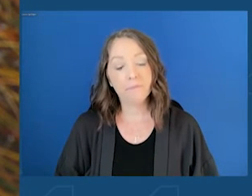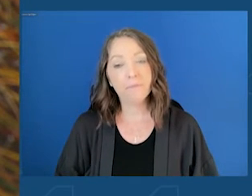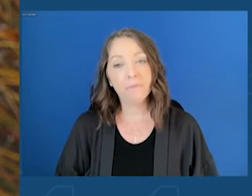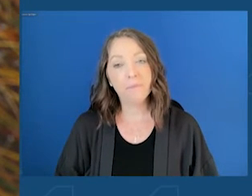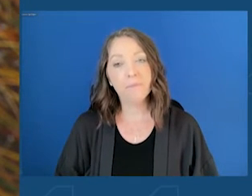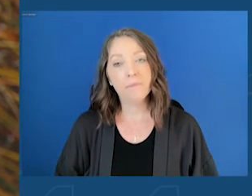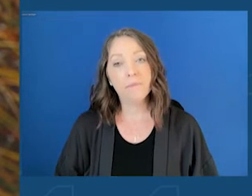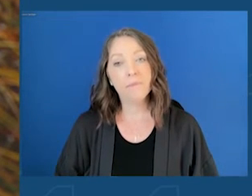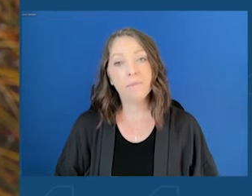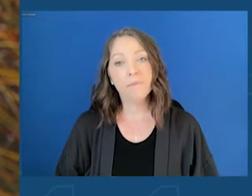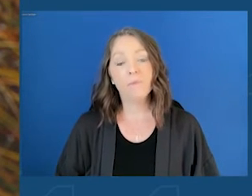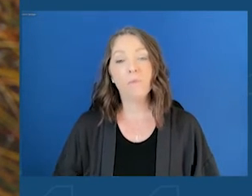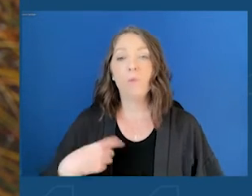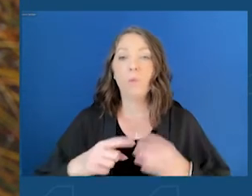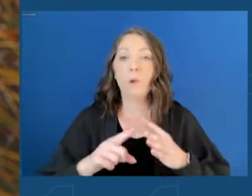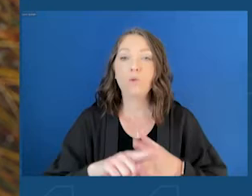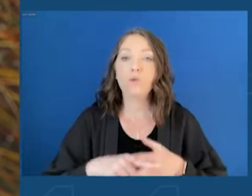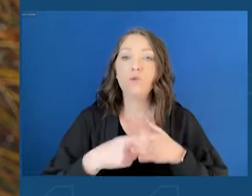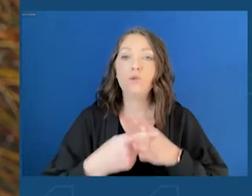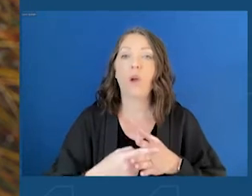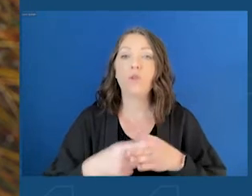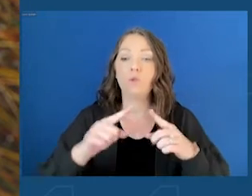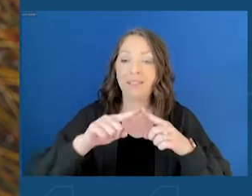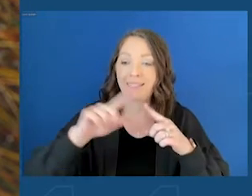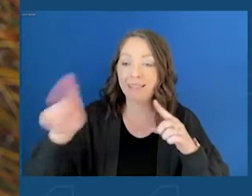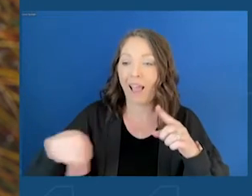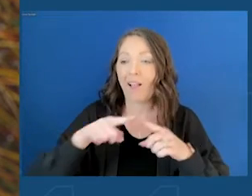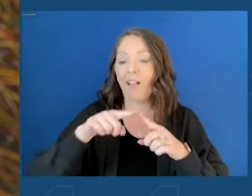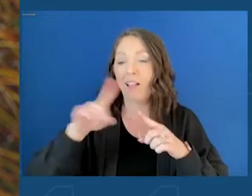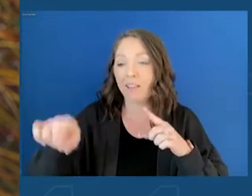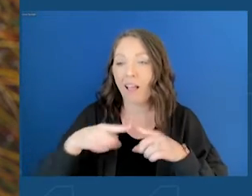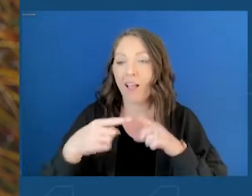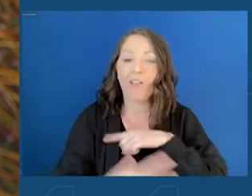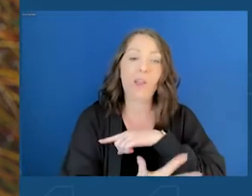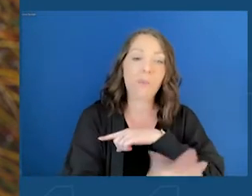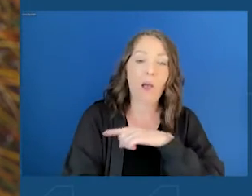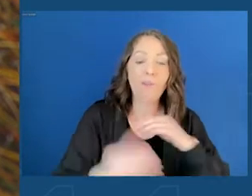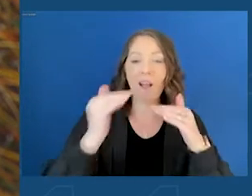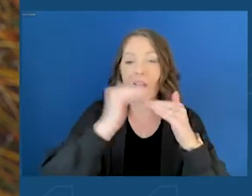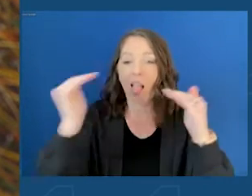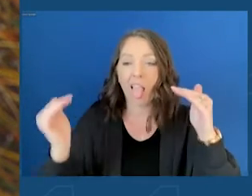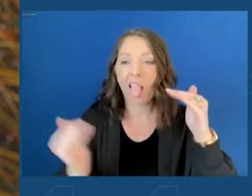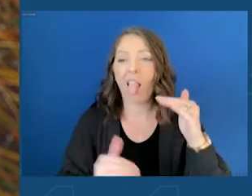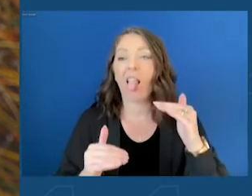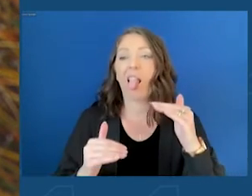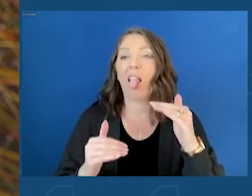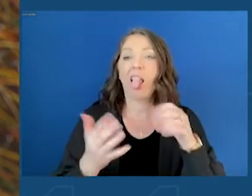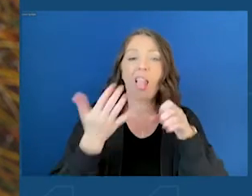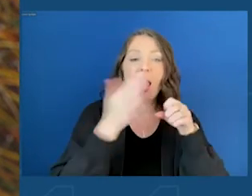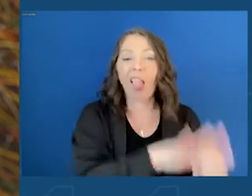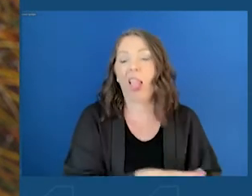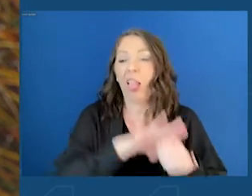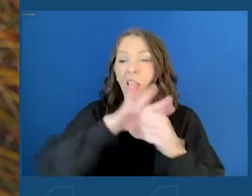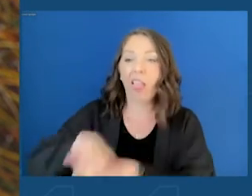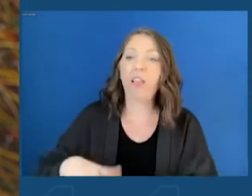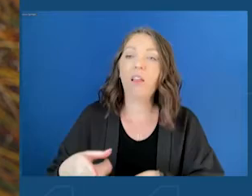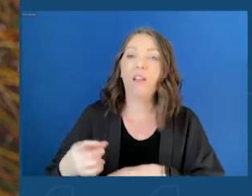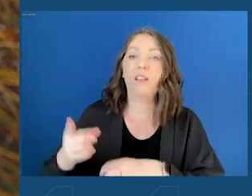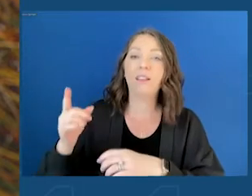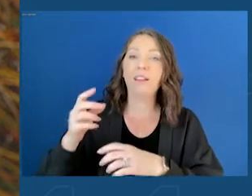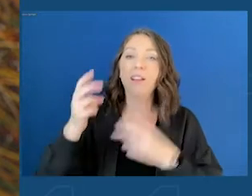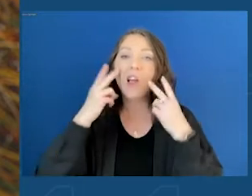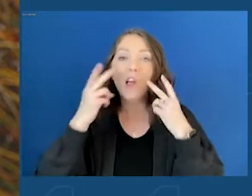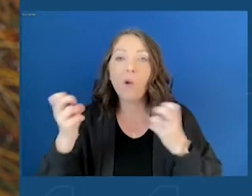We're going to start breaking that cycle of poverty and injustice that's been perpetrated by a criminal justice system that was